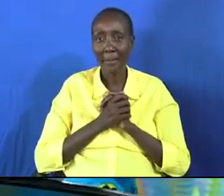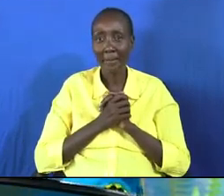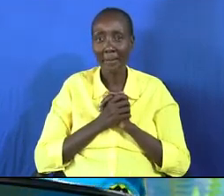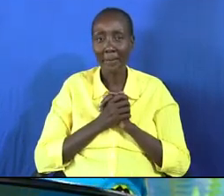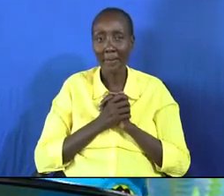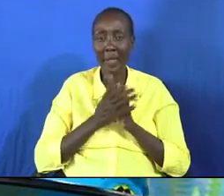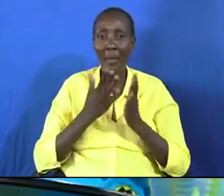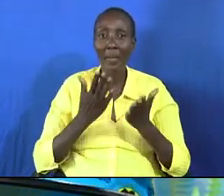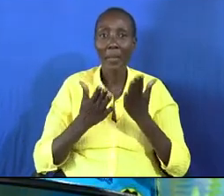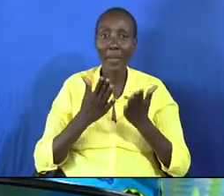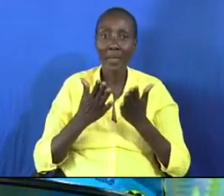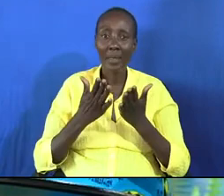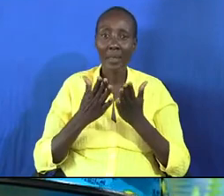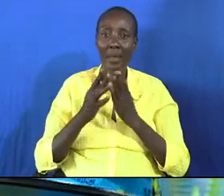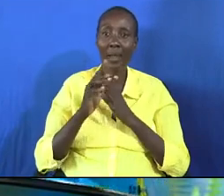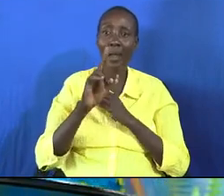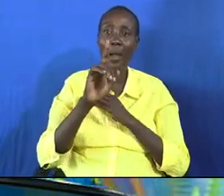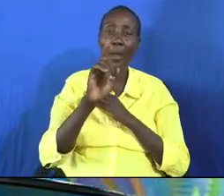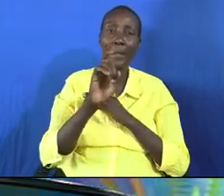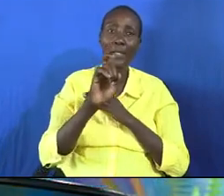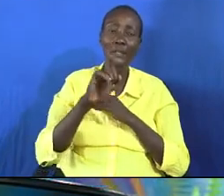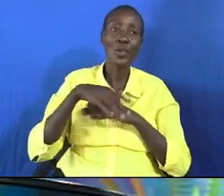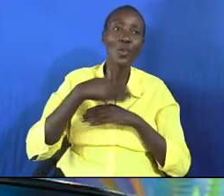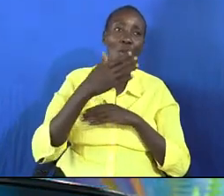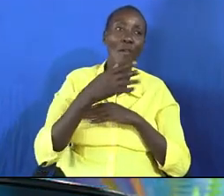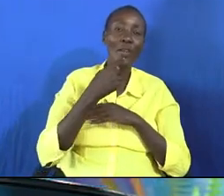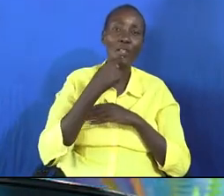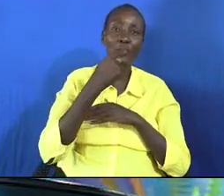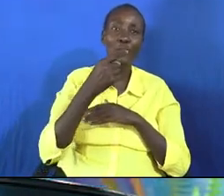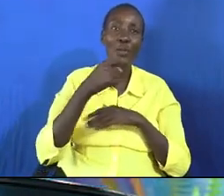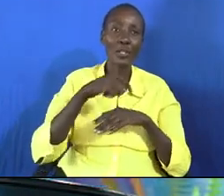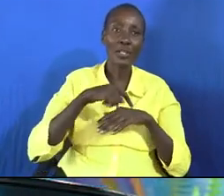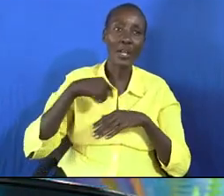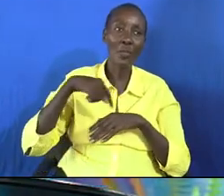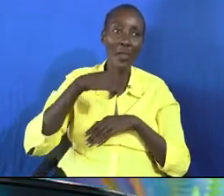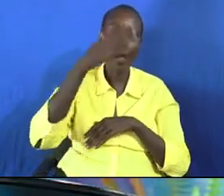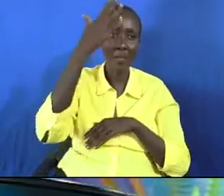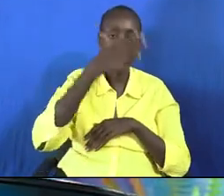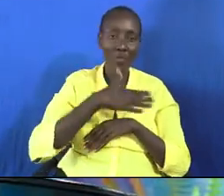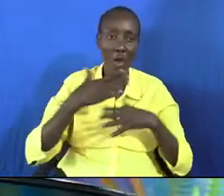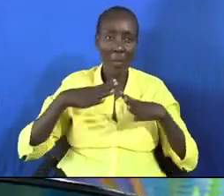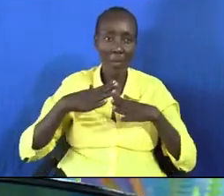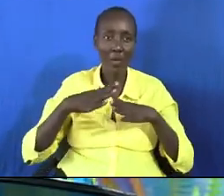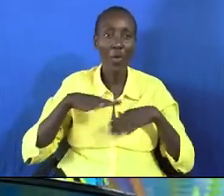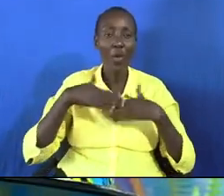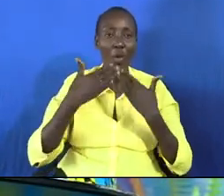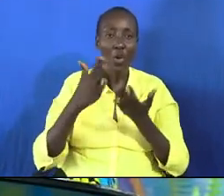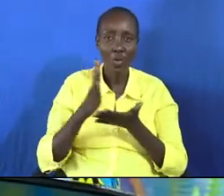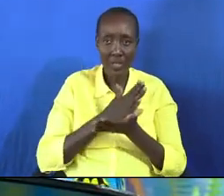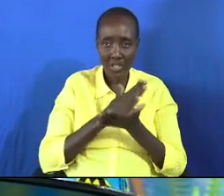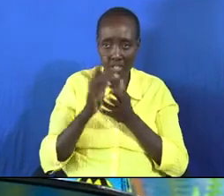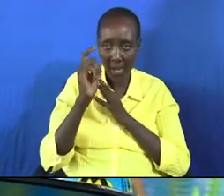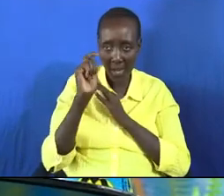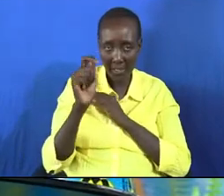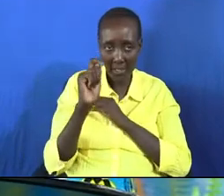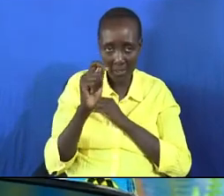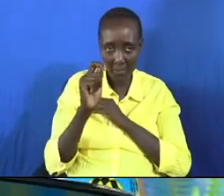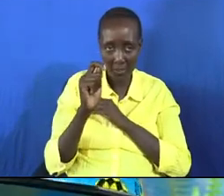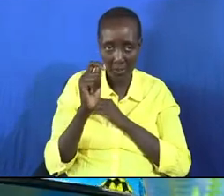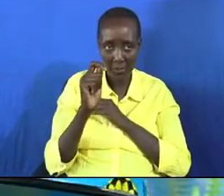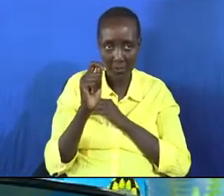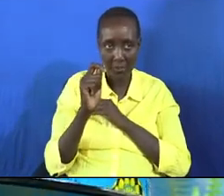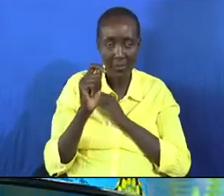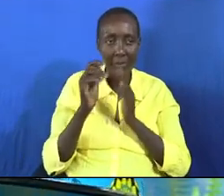maybe I need to, we've always been told when you go before the congregation, you always give a testimony.